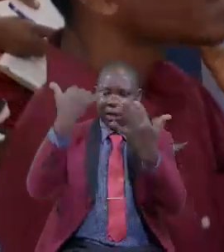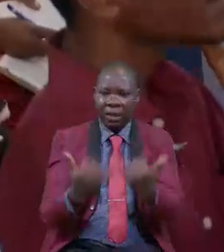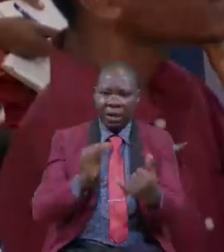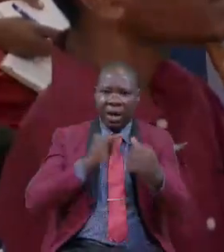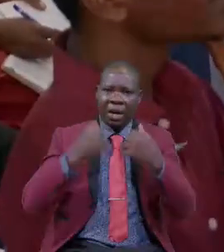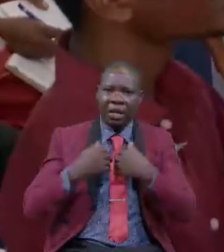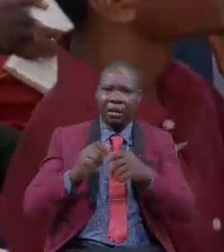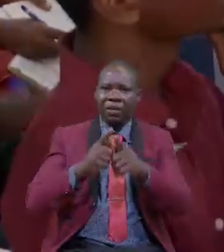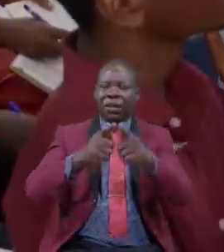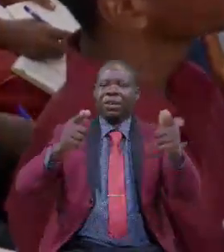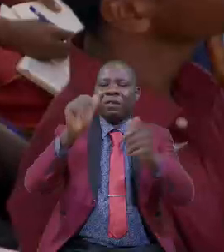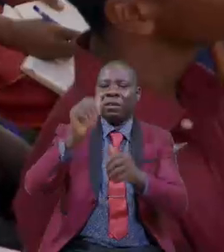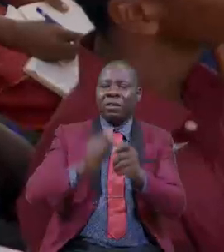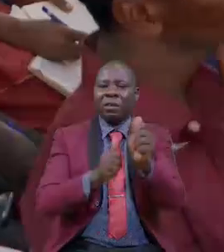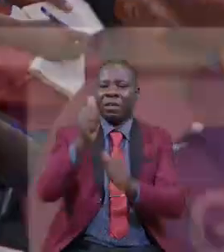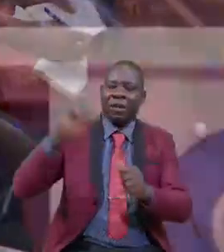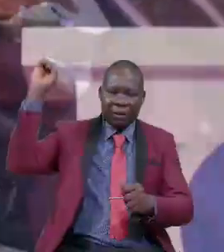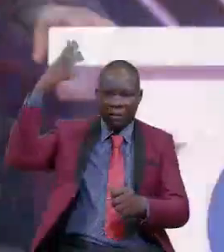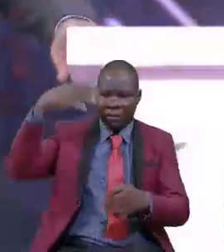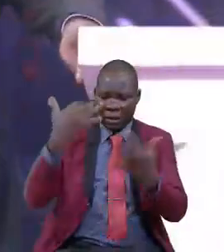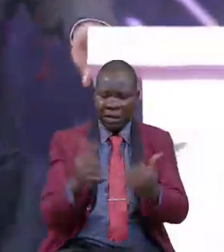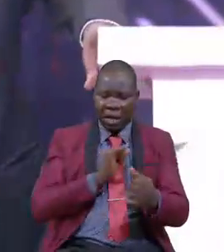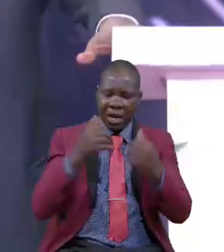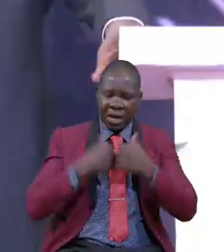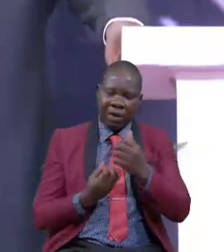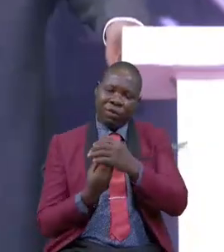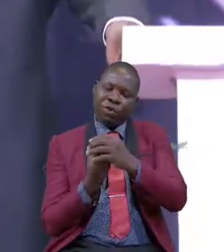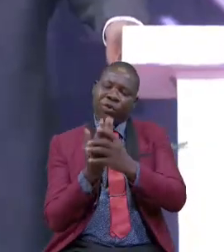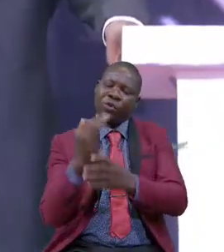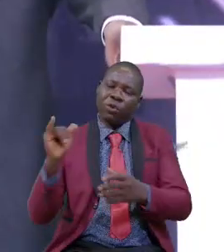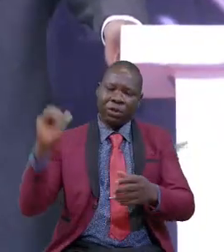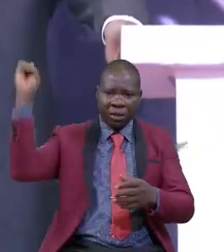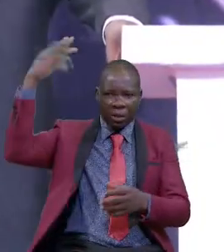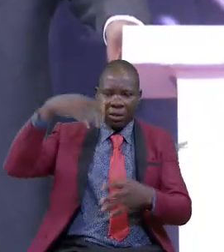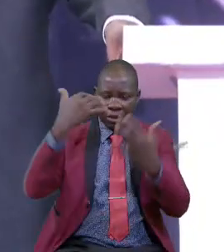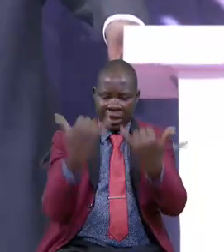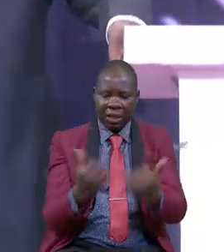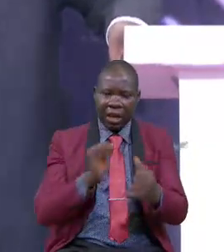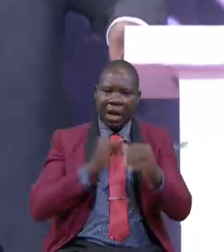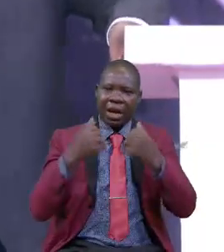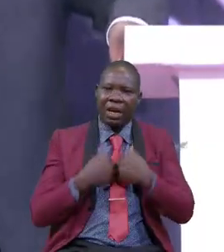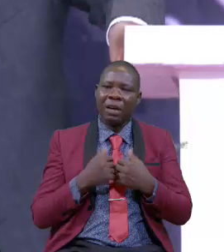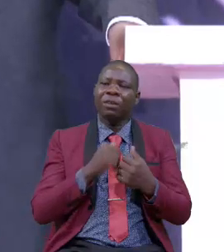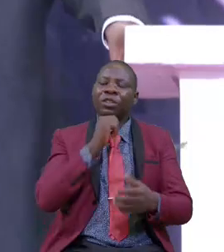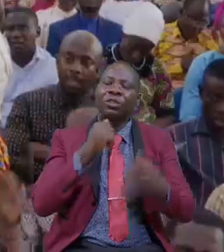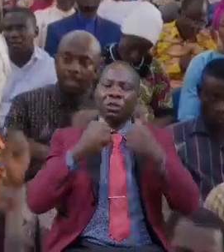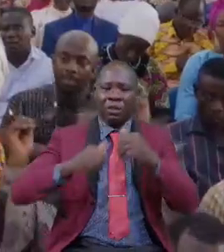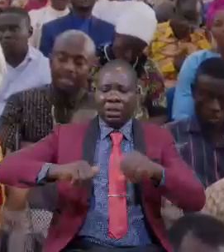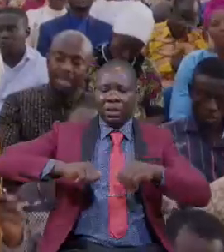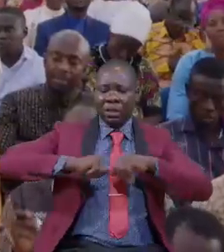I have growing grace. Now I have undeniable